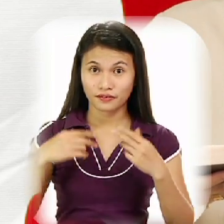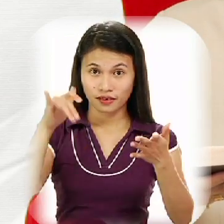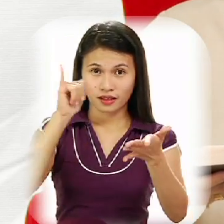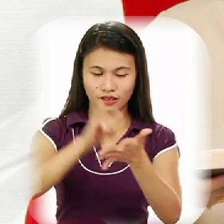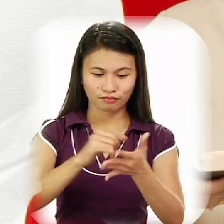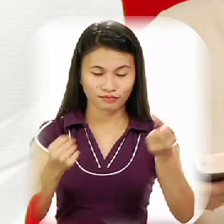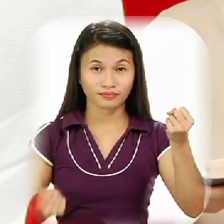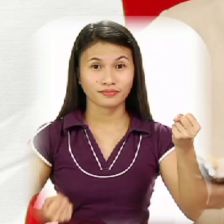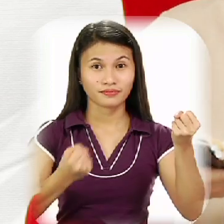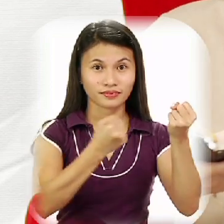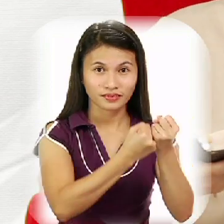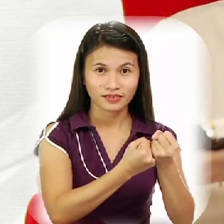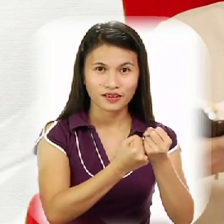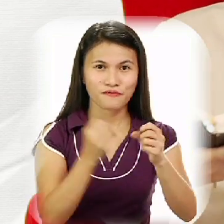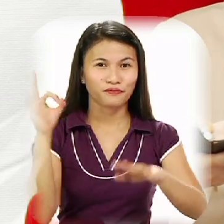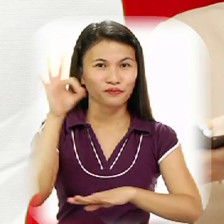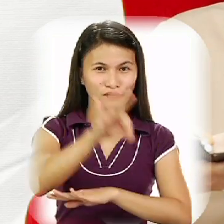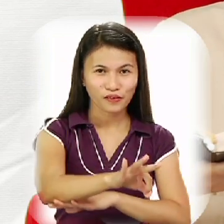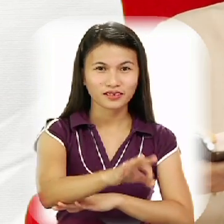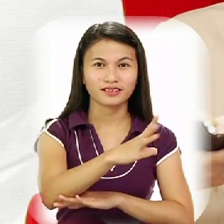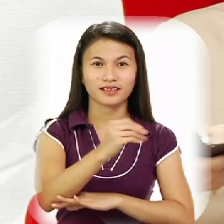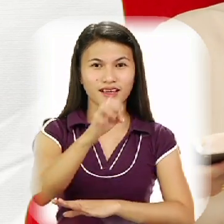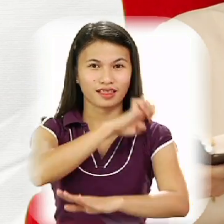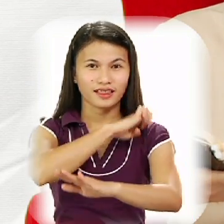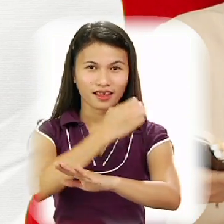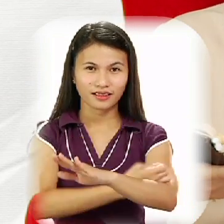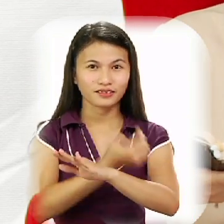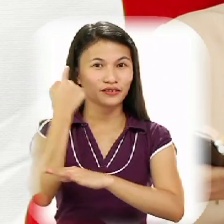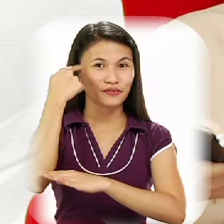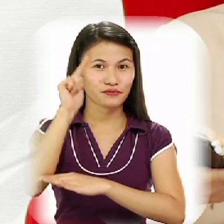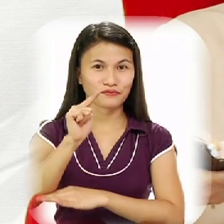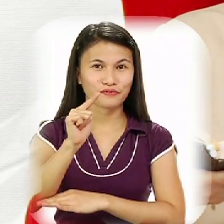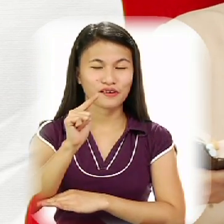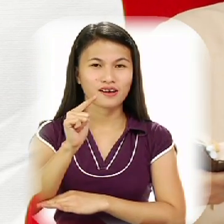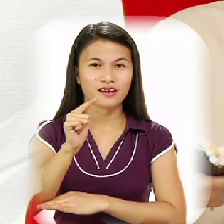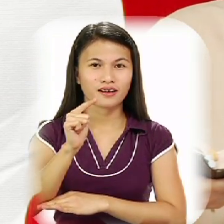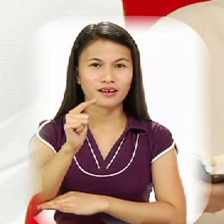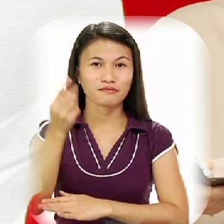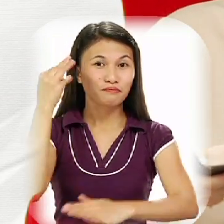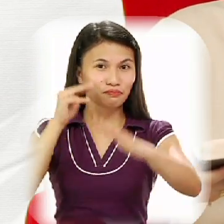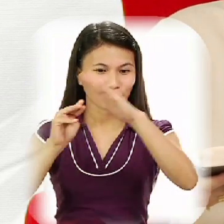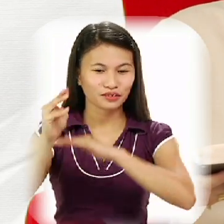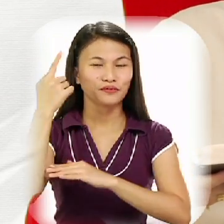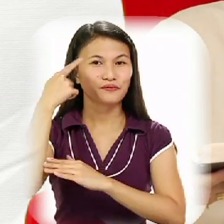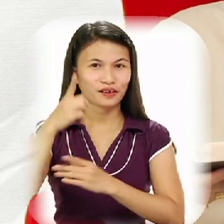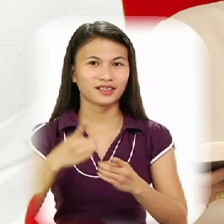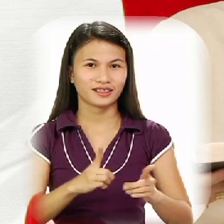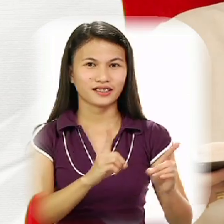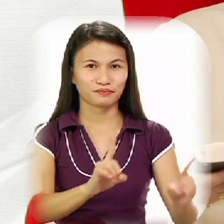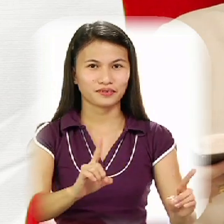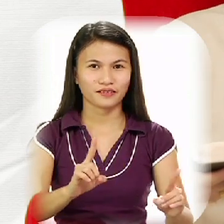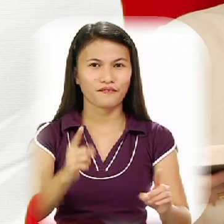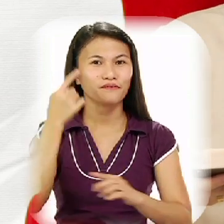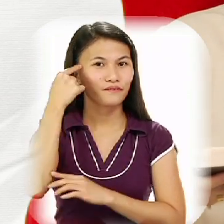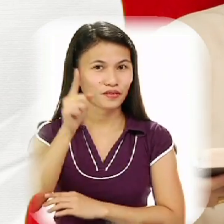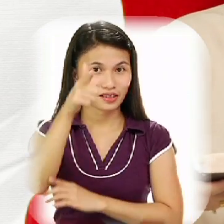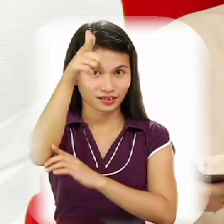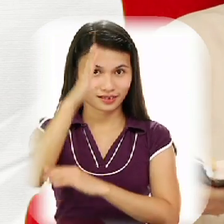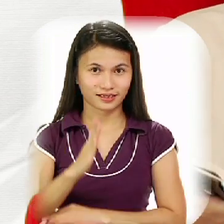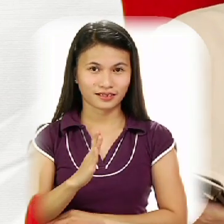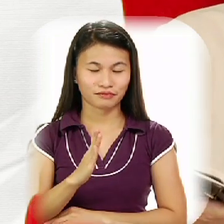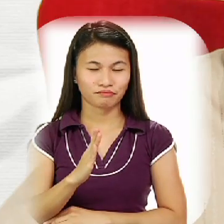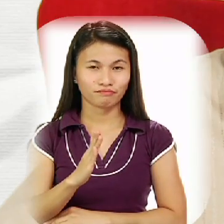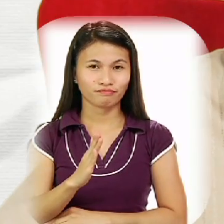received this sustaining force and energy for mission, for discipleship from